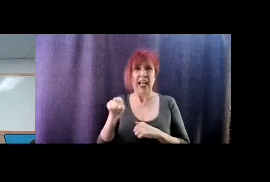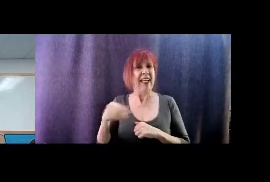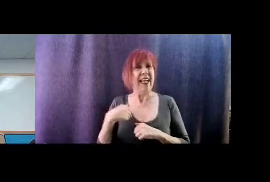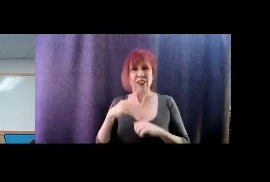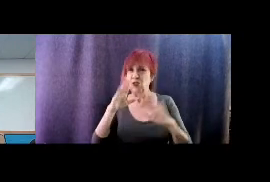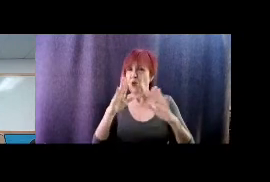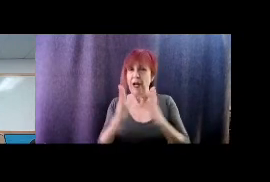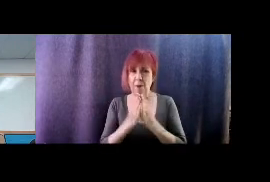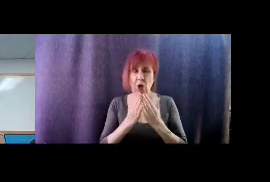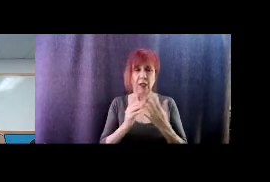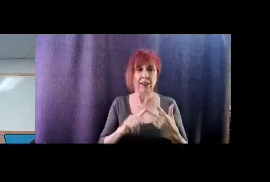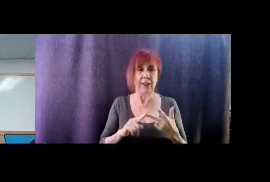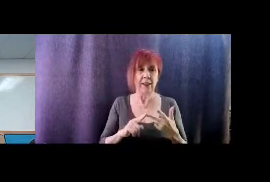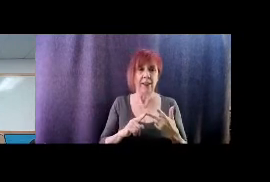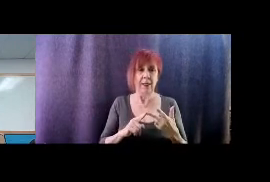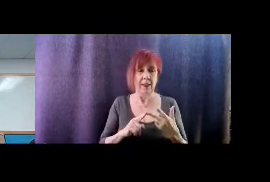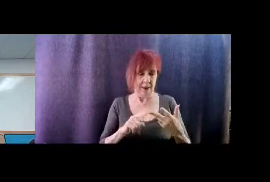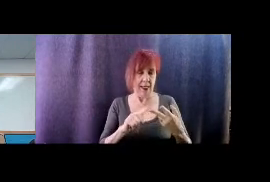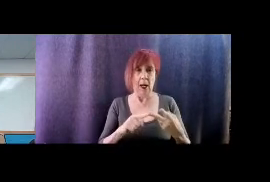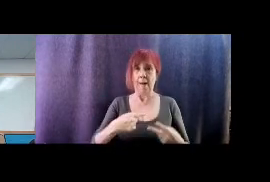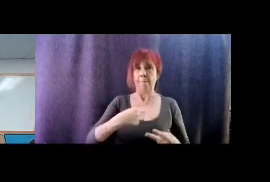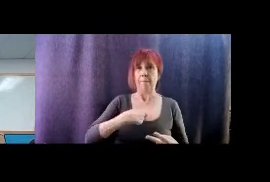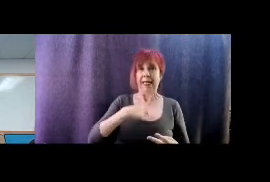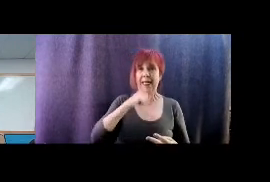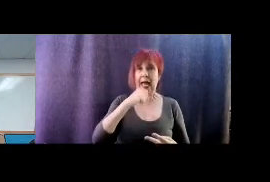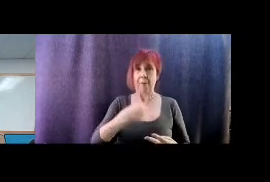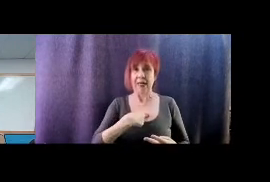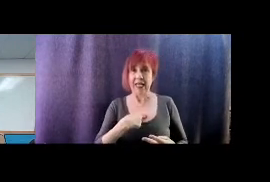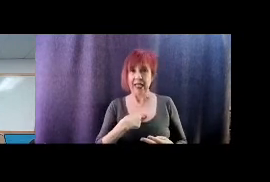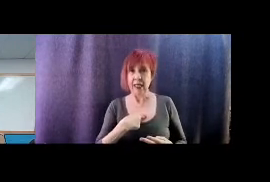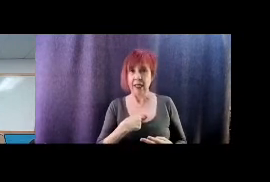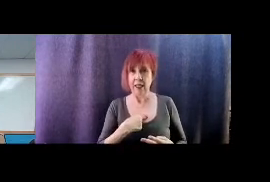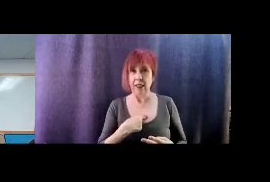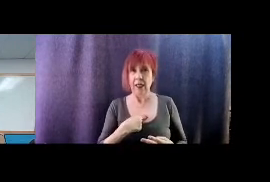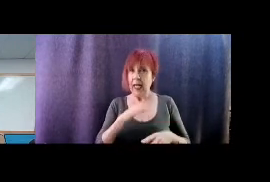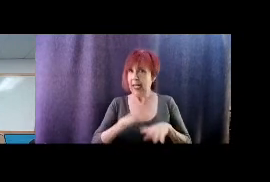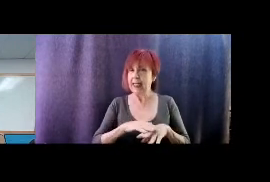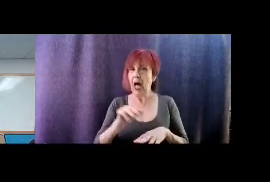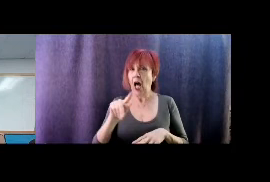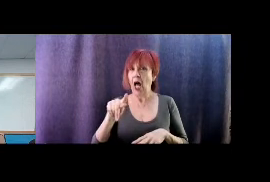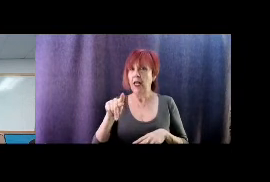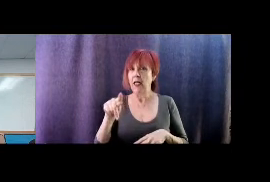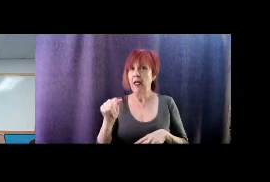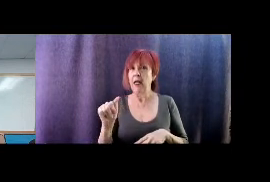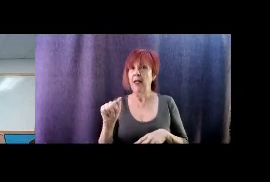there's the Me Not Me on the Pathways WVU.